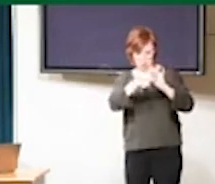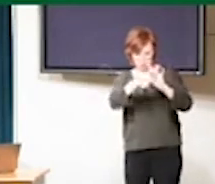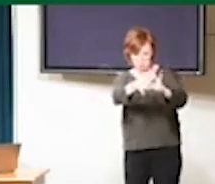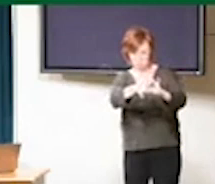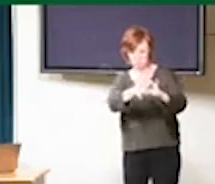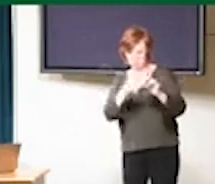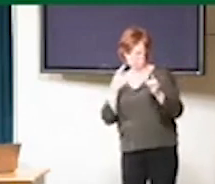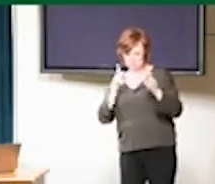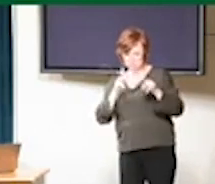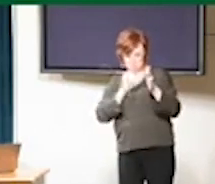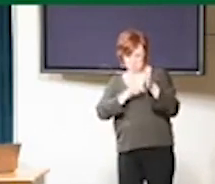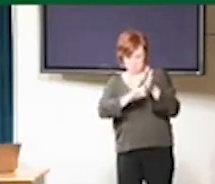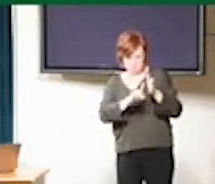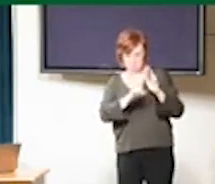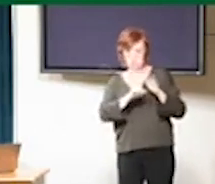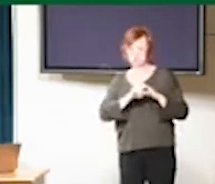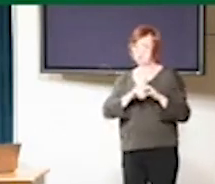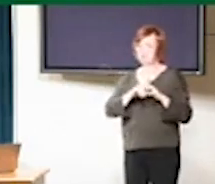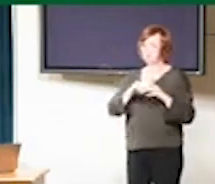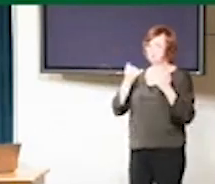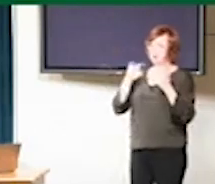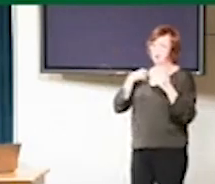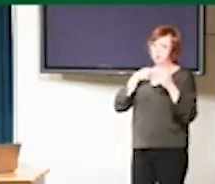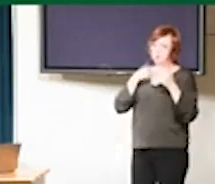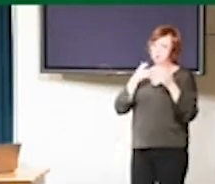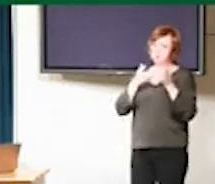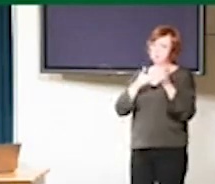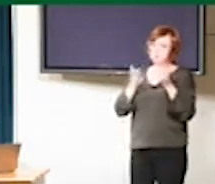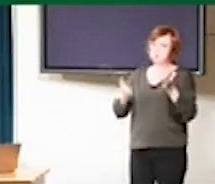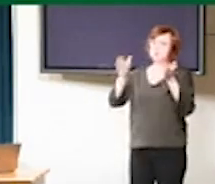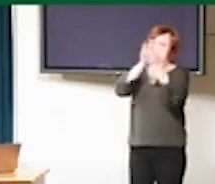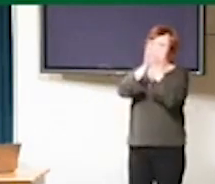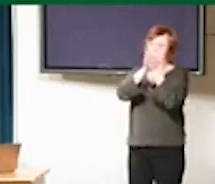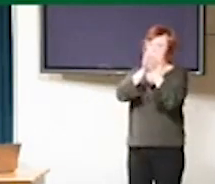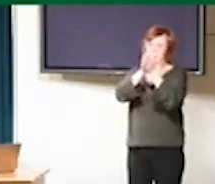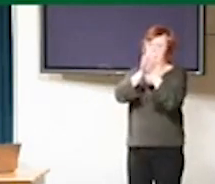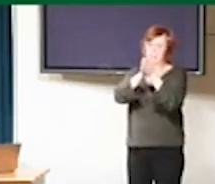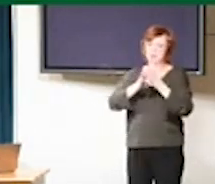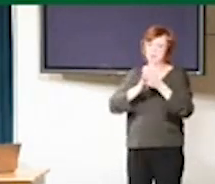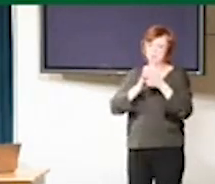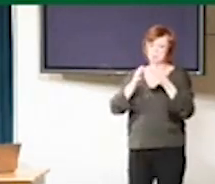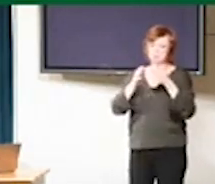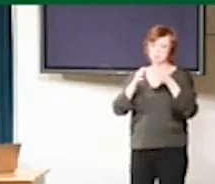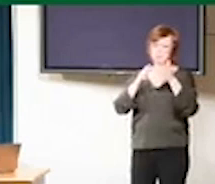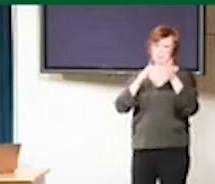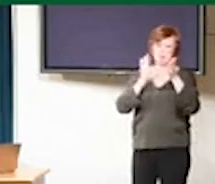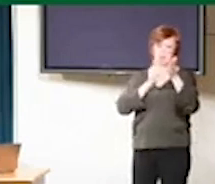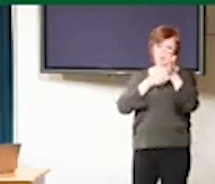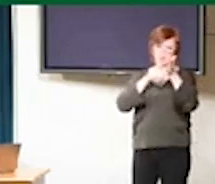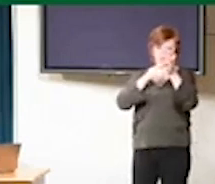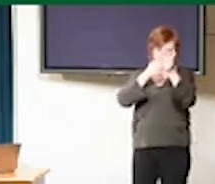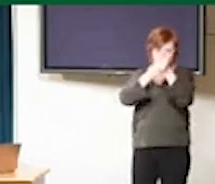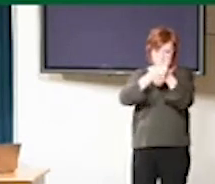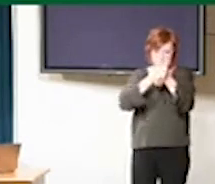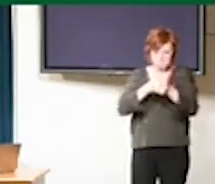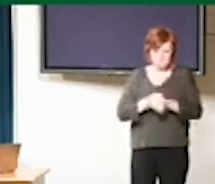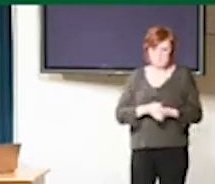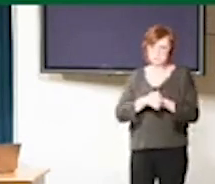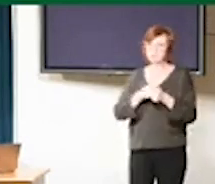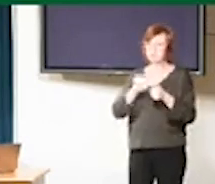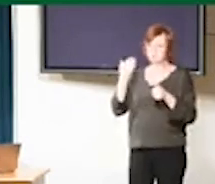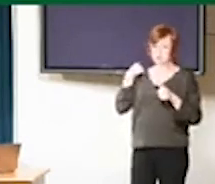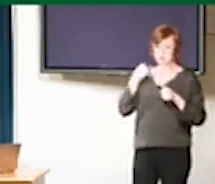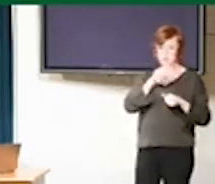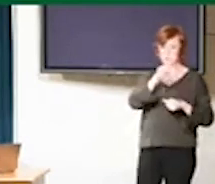our efforts. We currently had up to about 150 staff that have been working on contact tracing in the province. And in